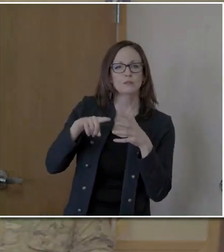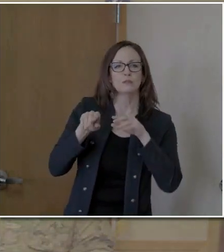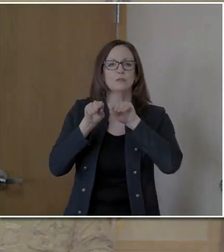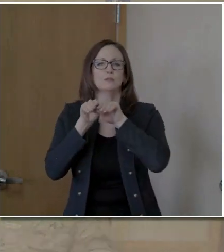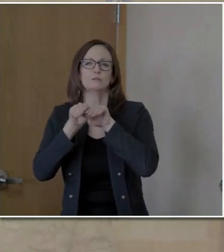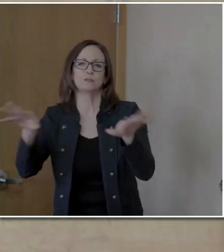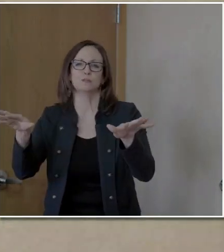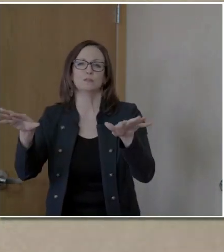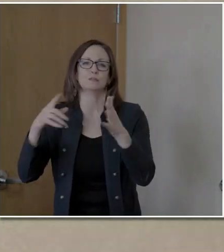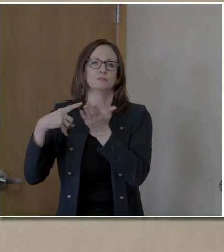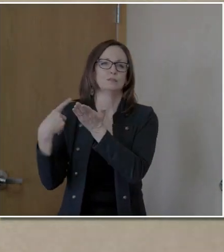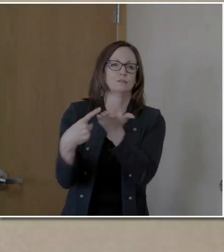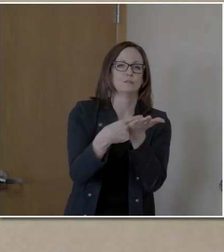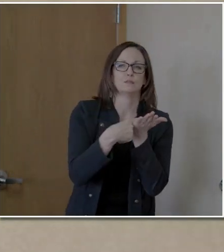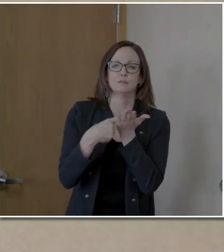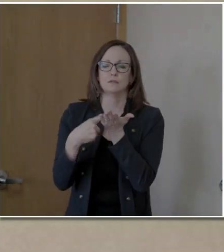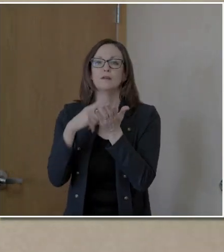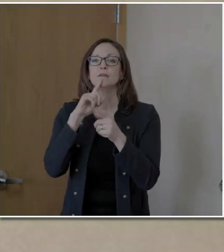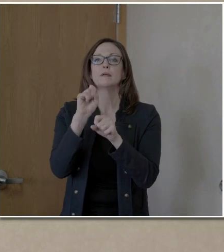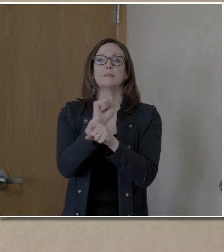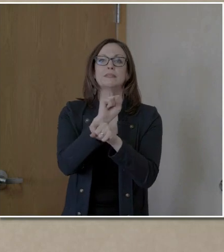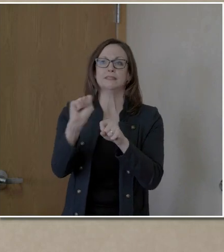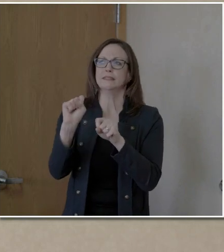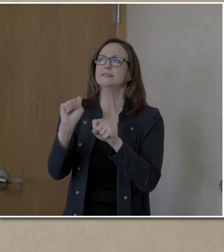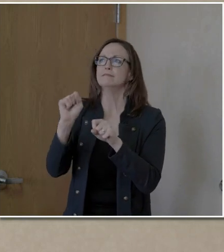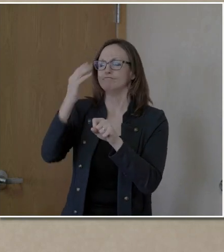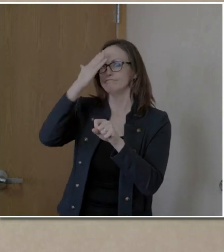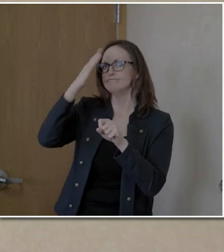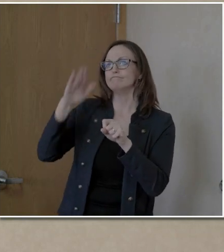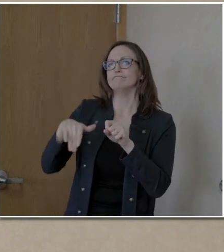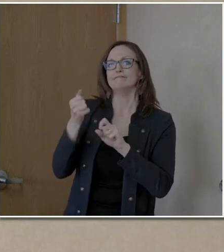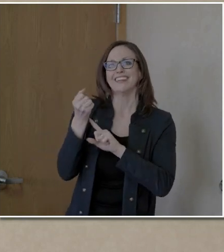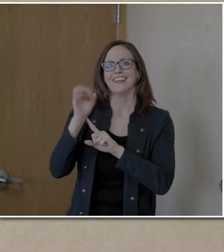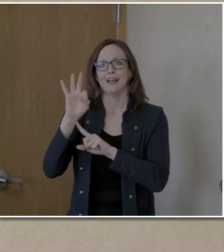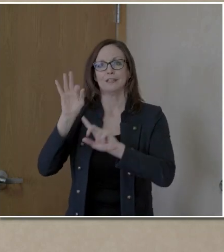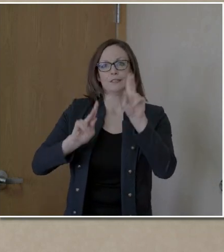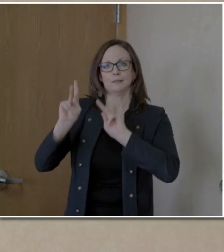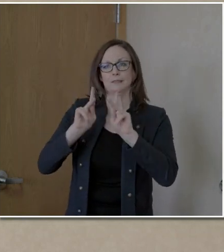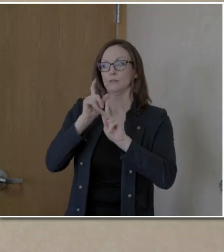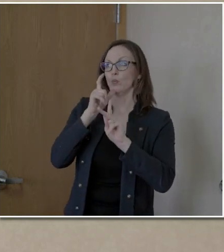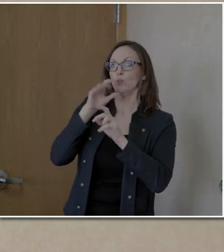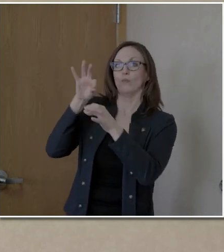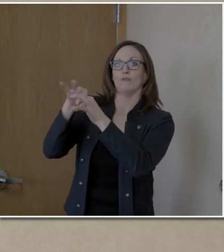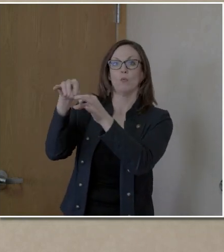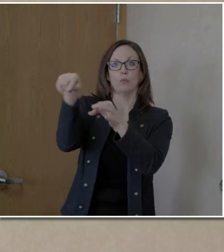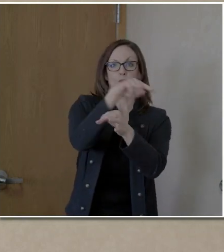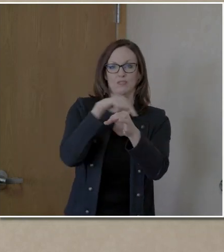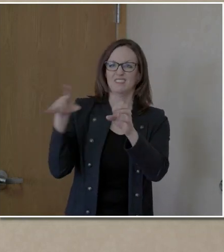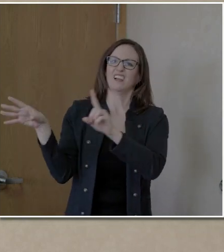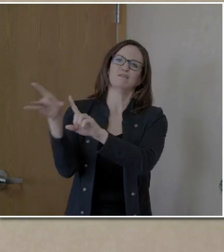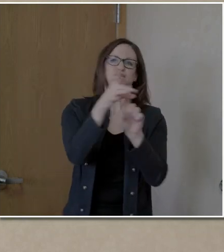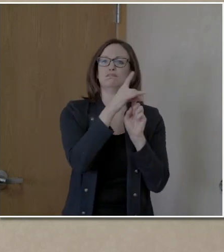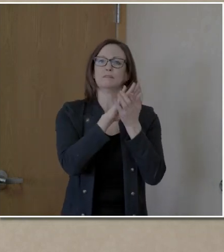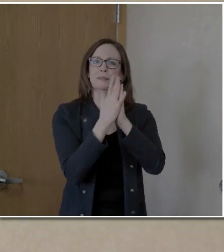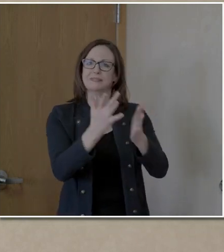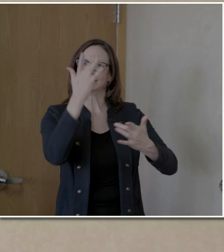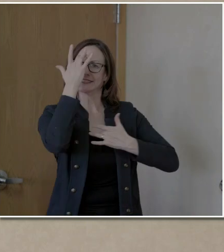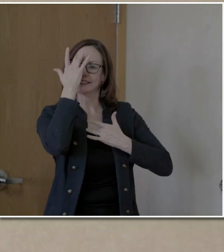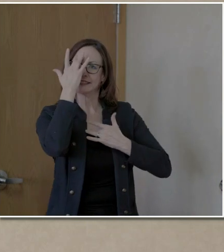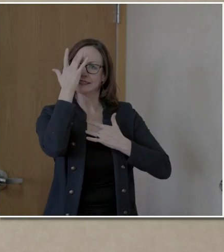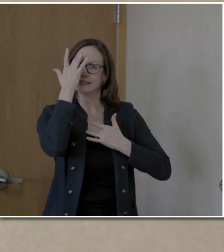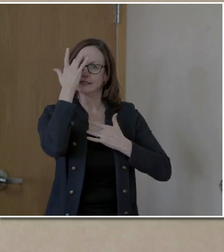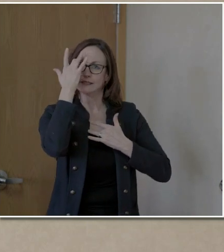there. And then when you think we might start to learn more, or when we might be past the